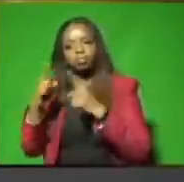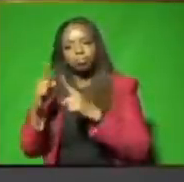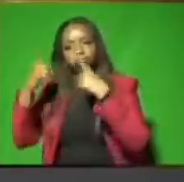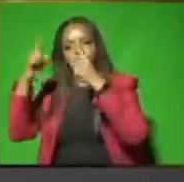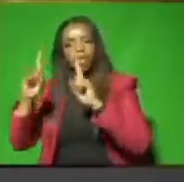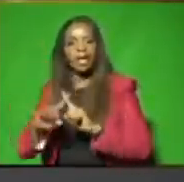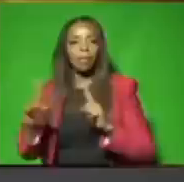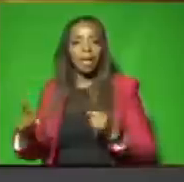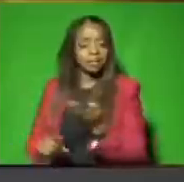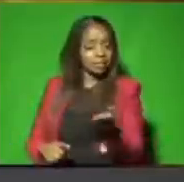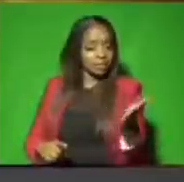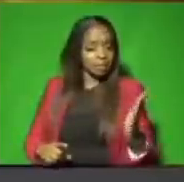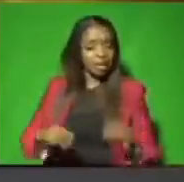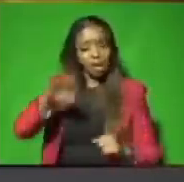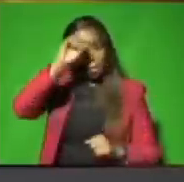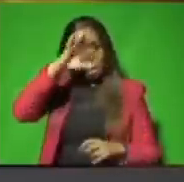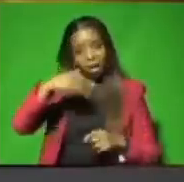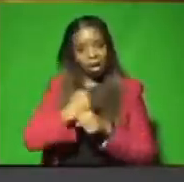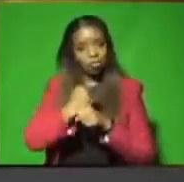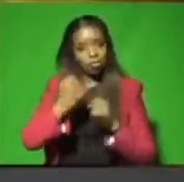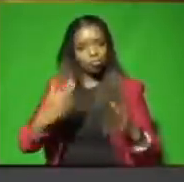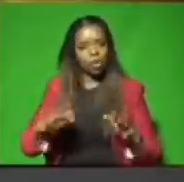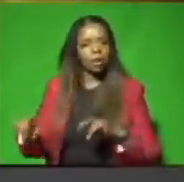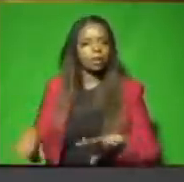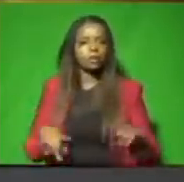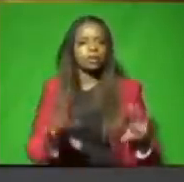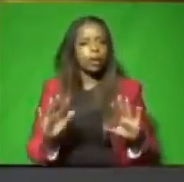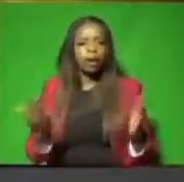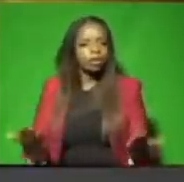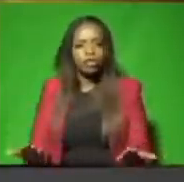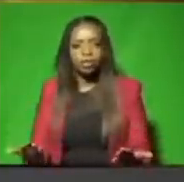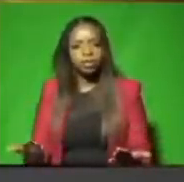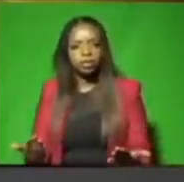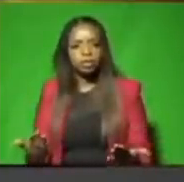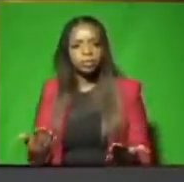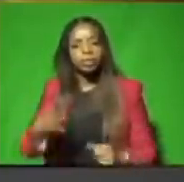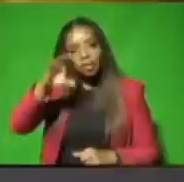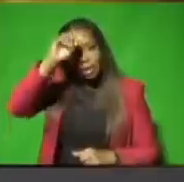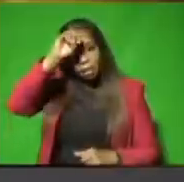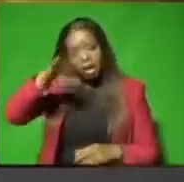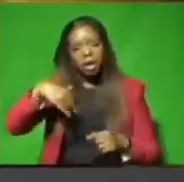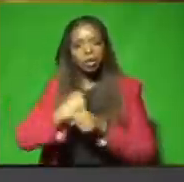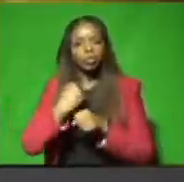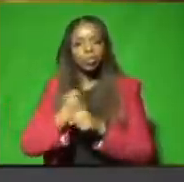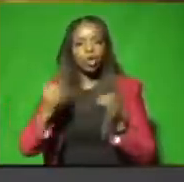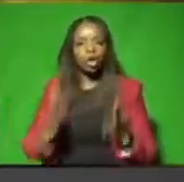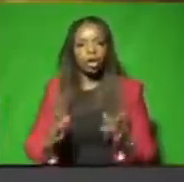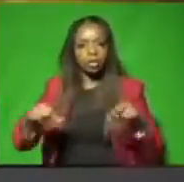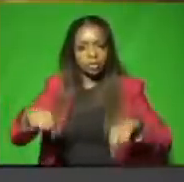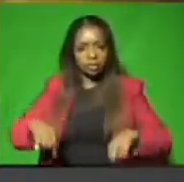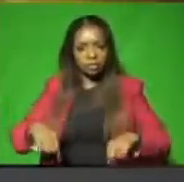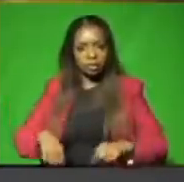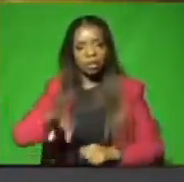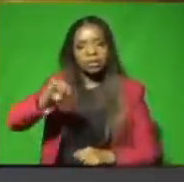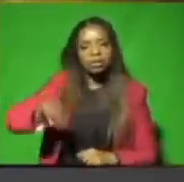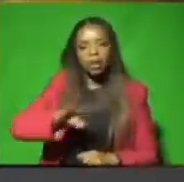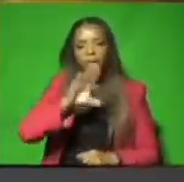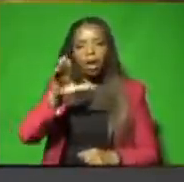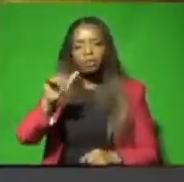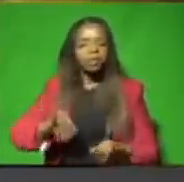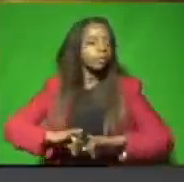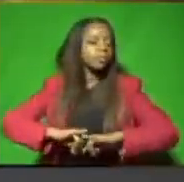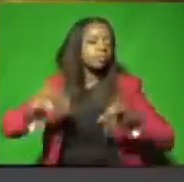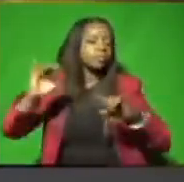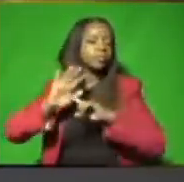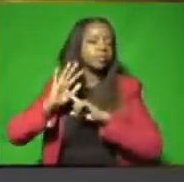are struggling? Mine workers in South Africa constitute to be the most exploited section of the working class in South Africa.